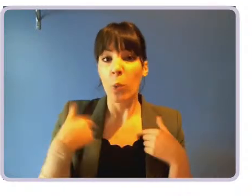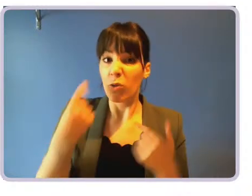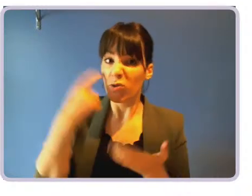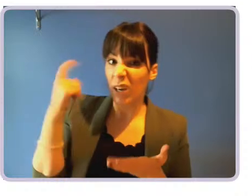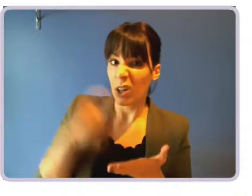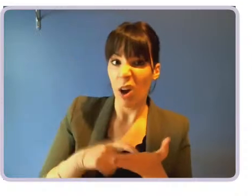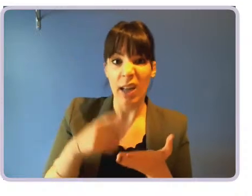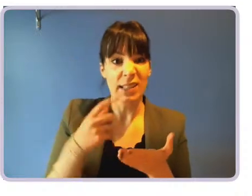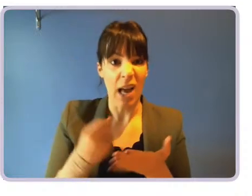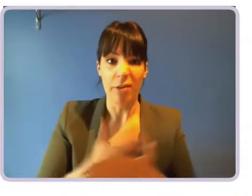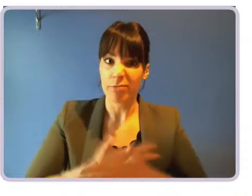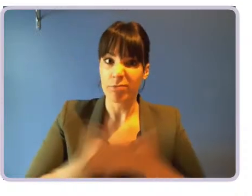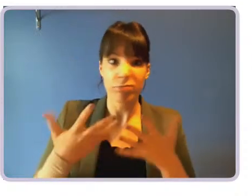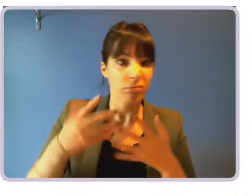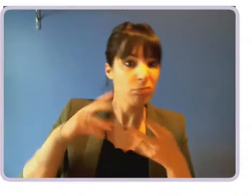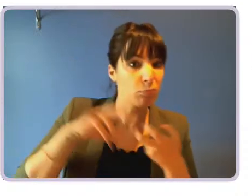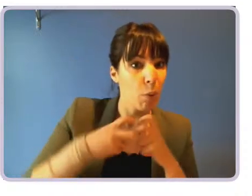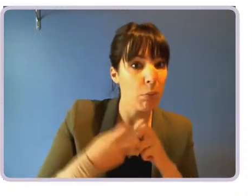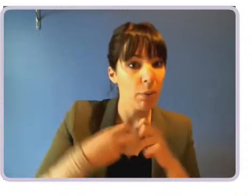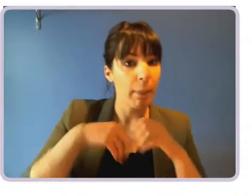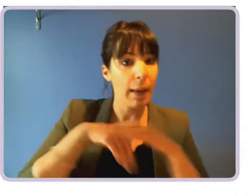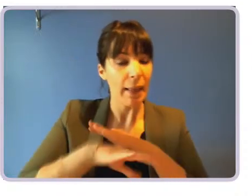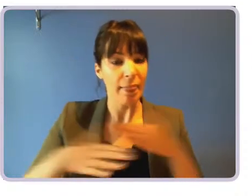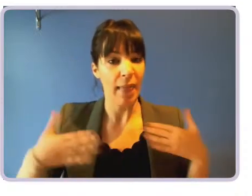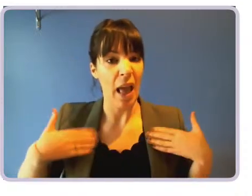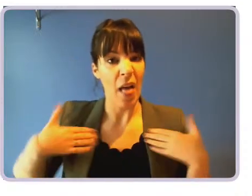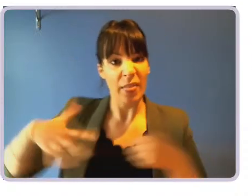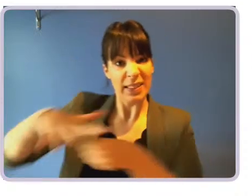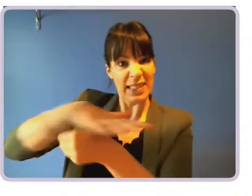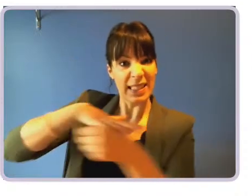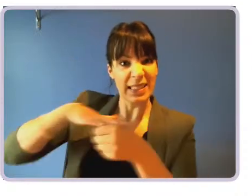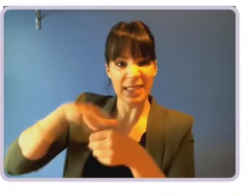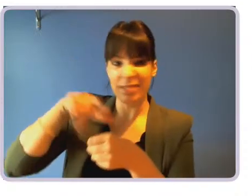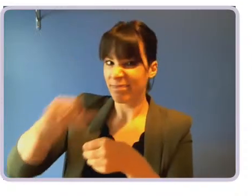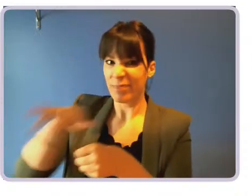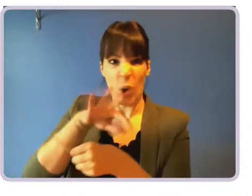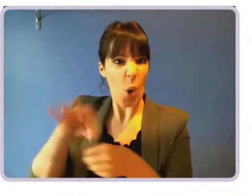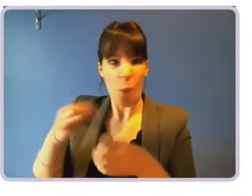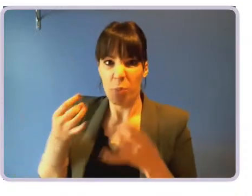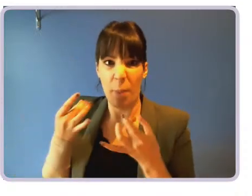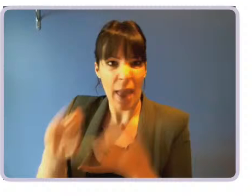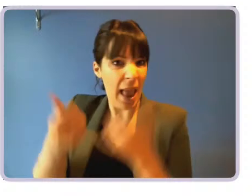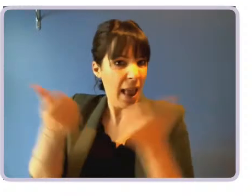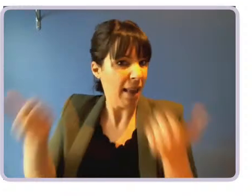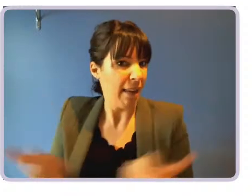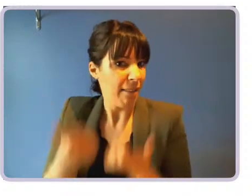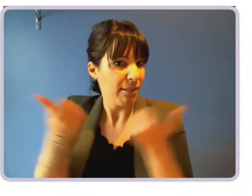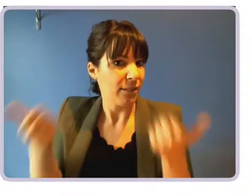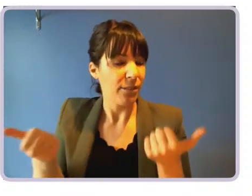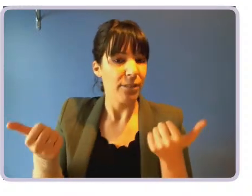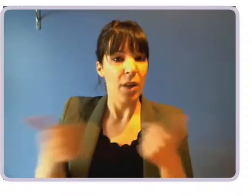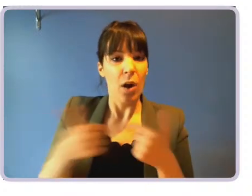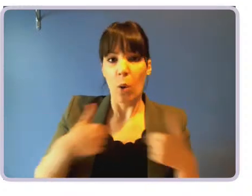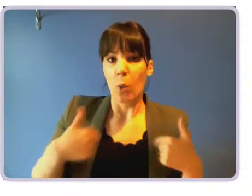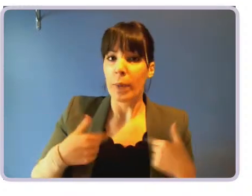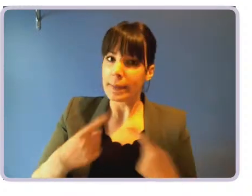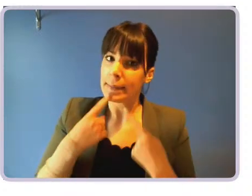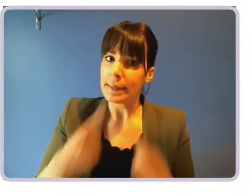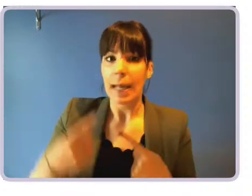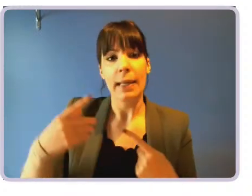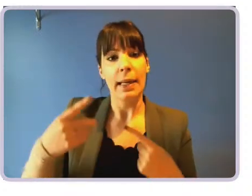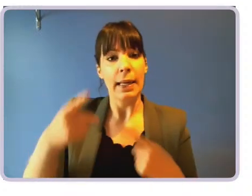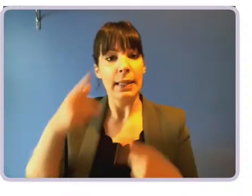in the health sector's underpreparedness. We emphasised the need to accessible testing, telehealth,